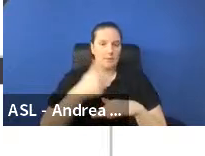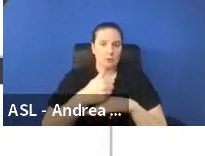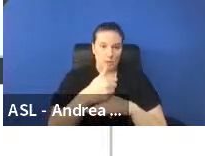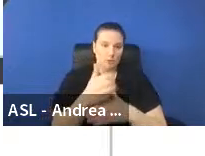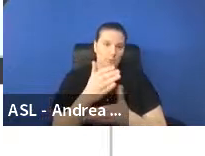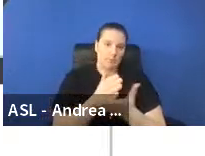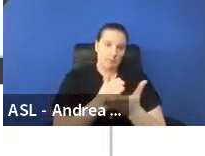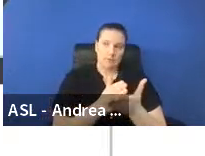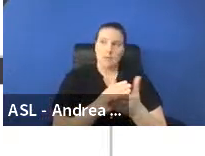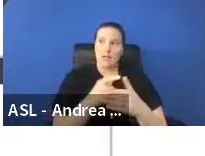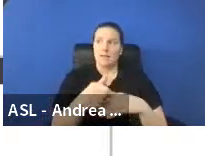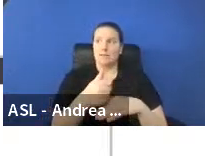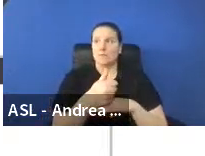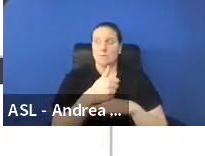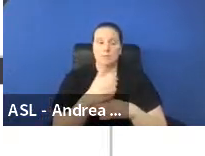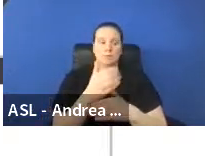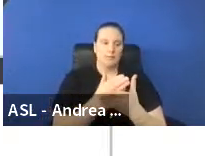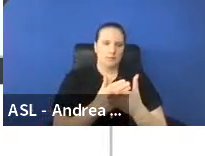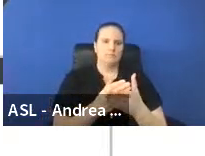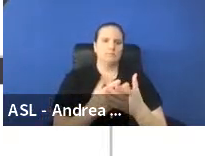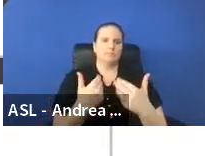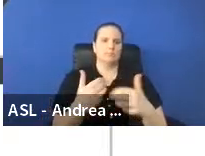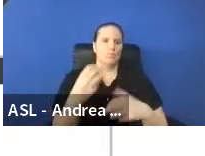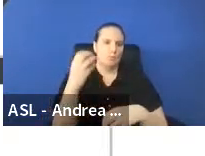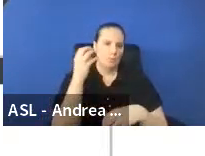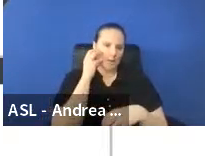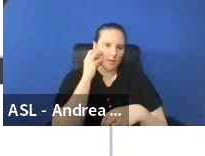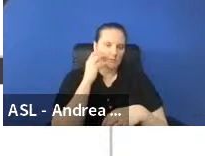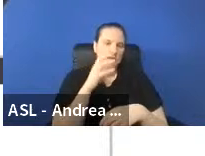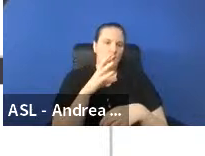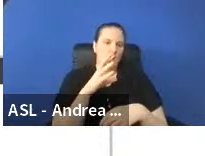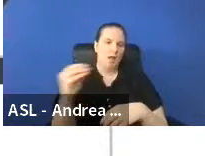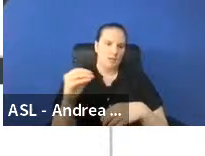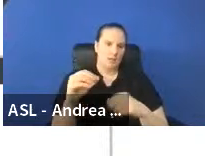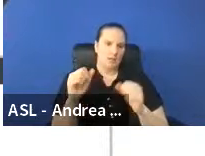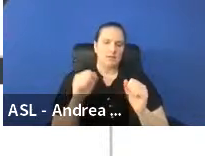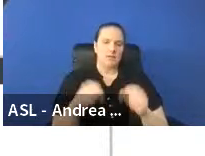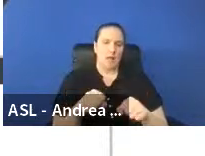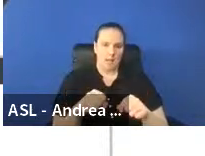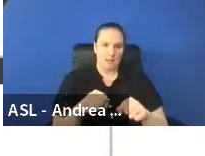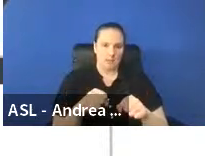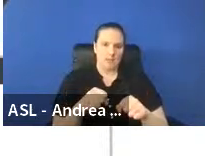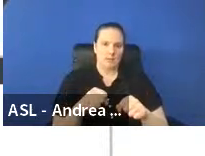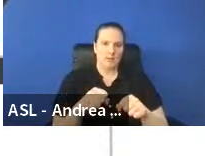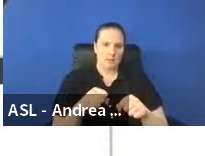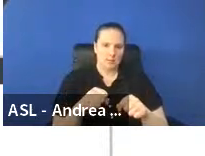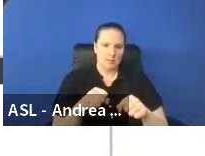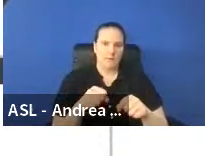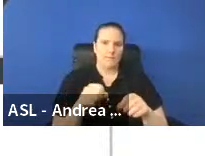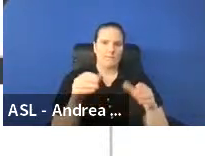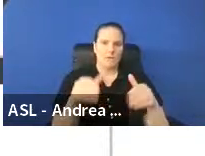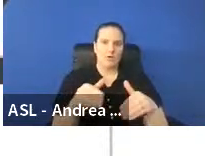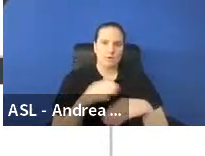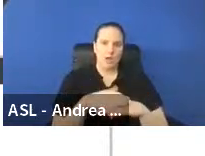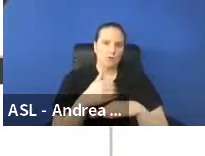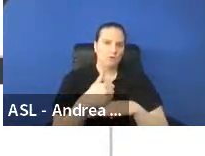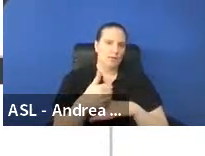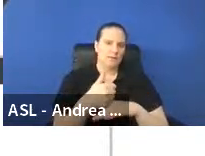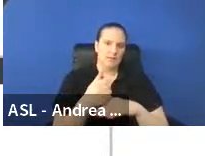piece is very robust, and the spend on transit that's projected